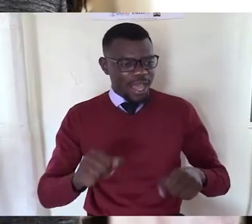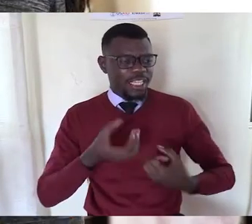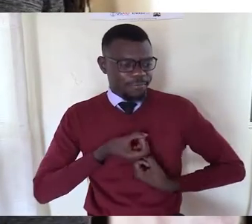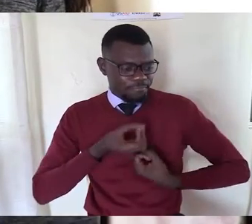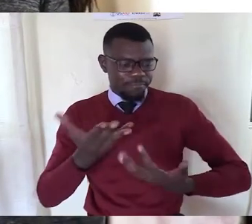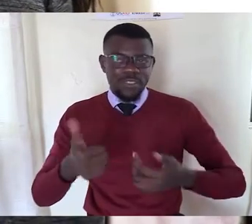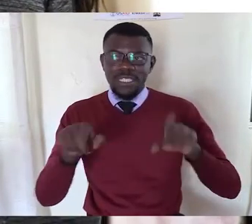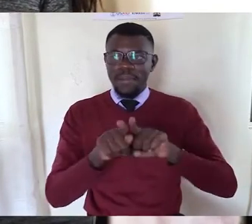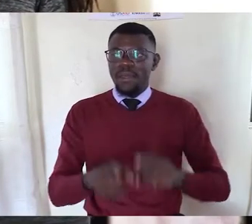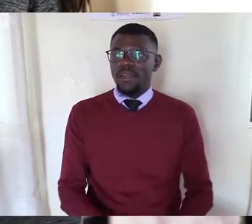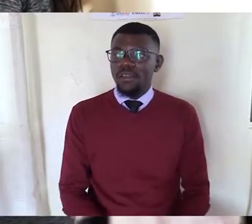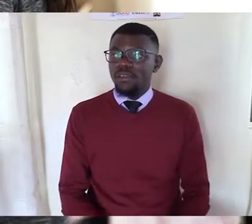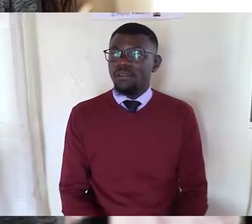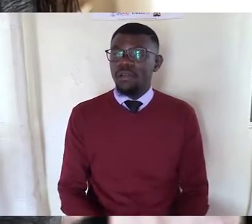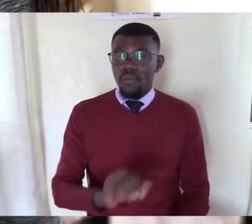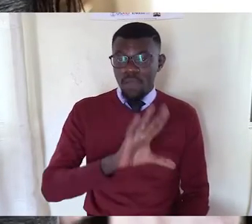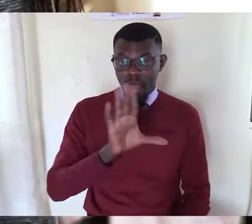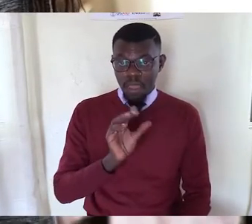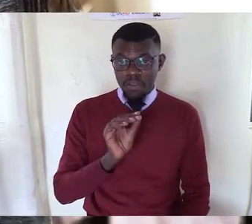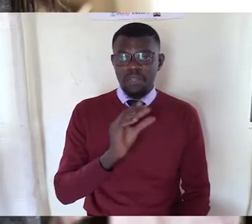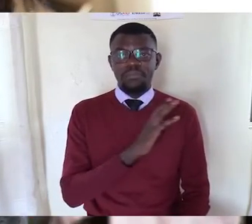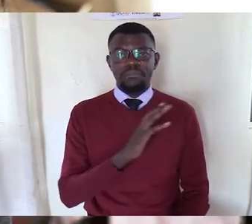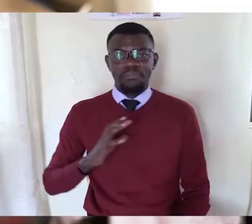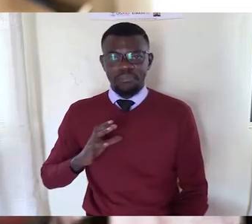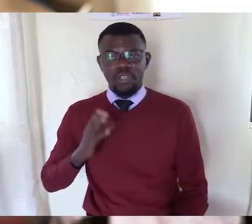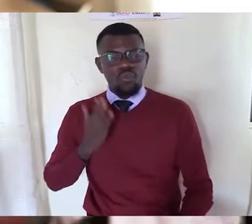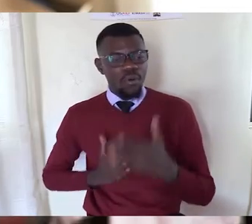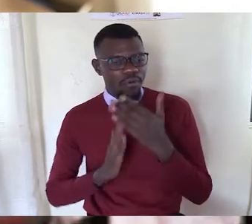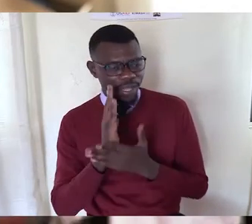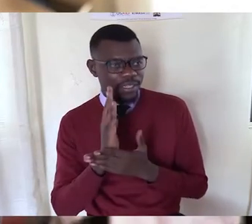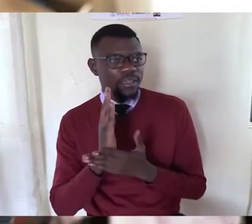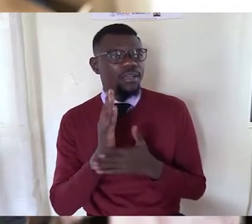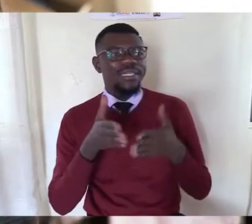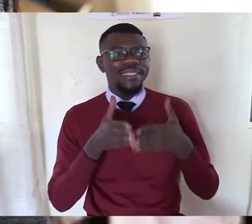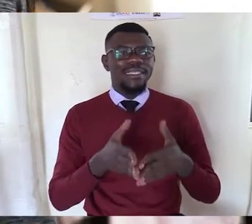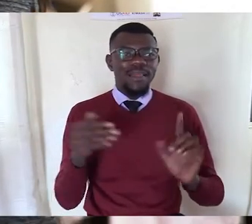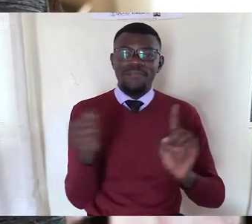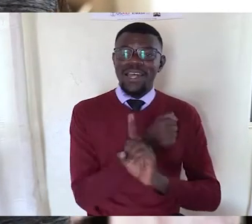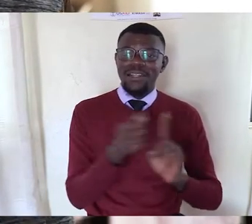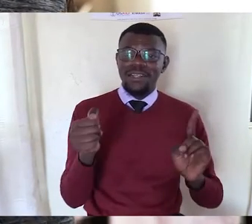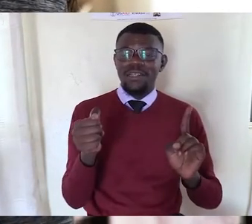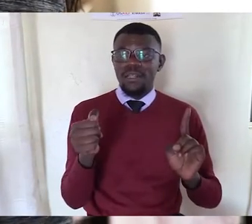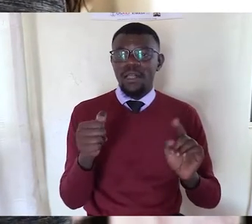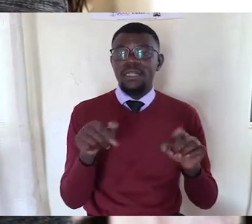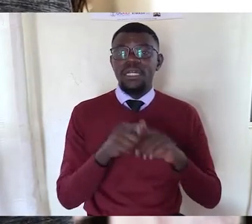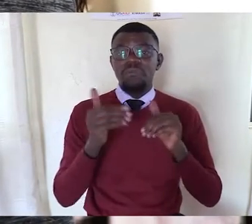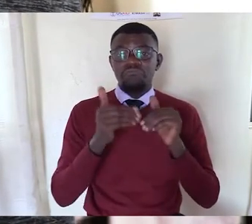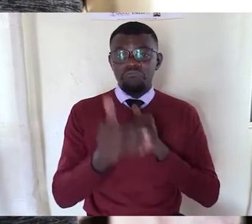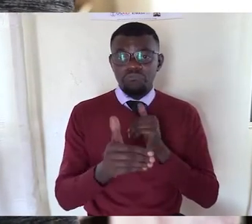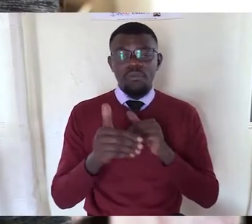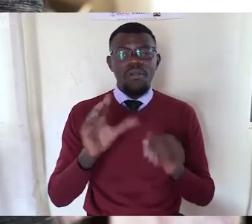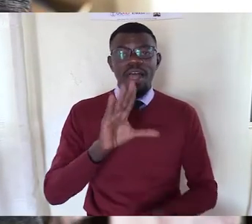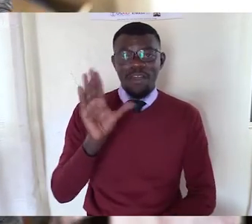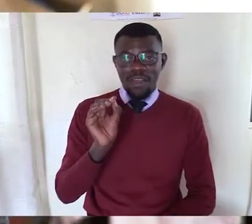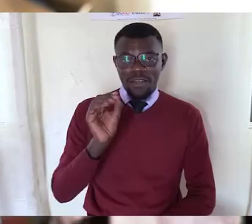In accordance with the African Commission on Human and People Rights Guidelines on Combating Sexual Violence and its Consequences in Africa, the